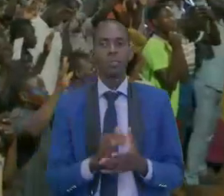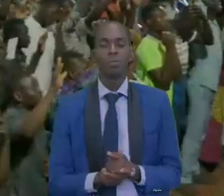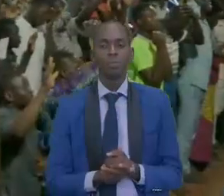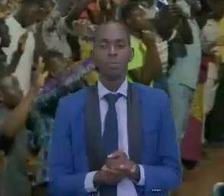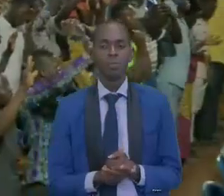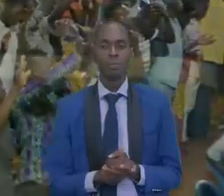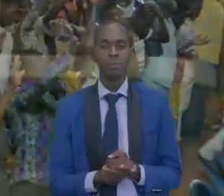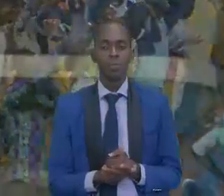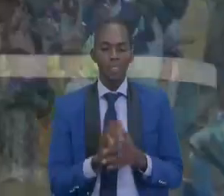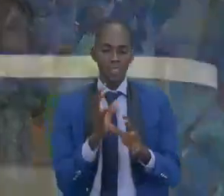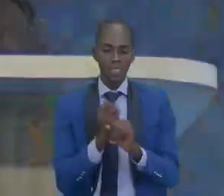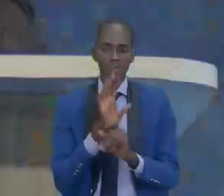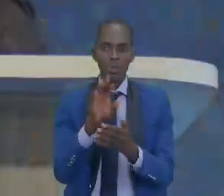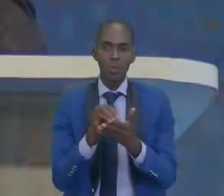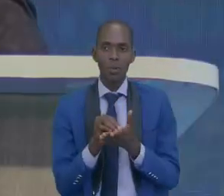Get your own.